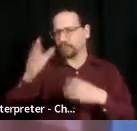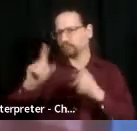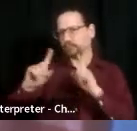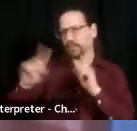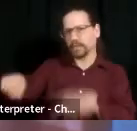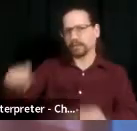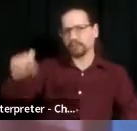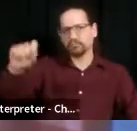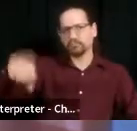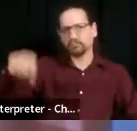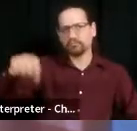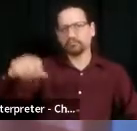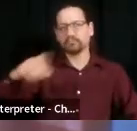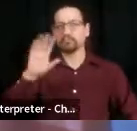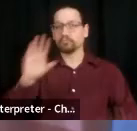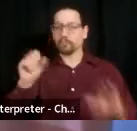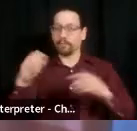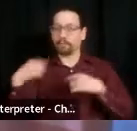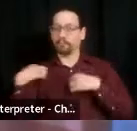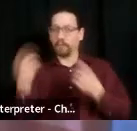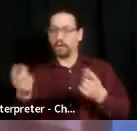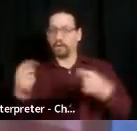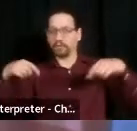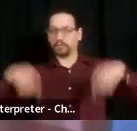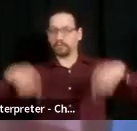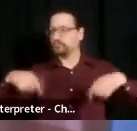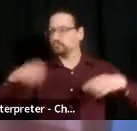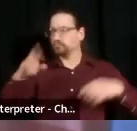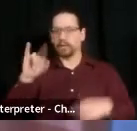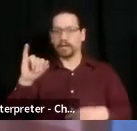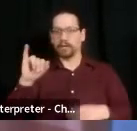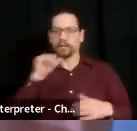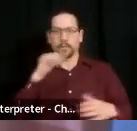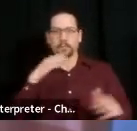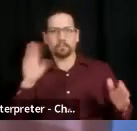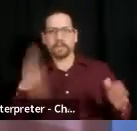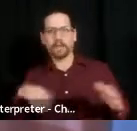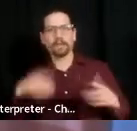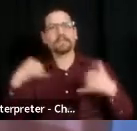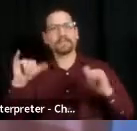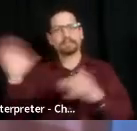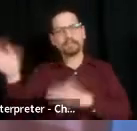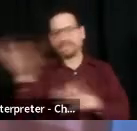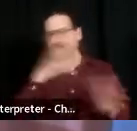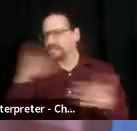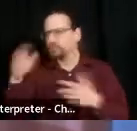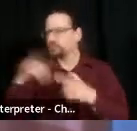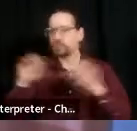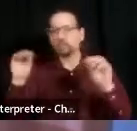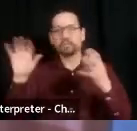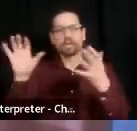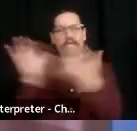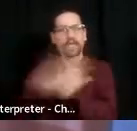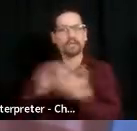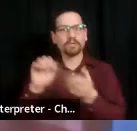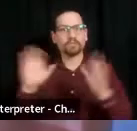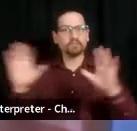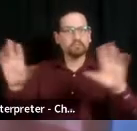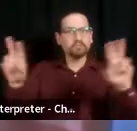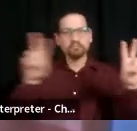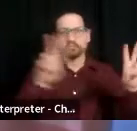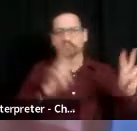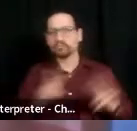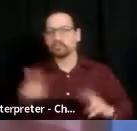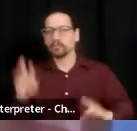in Massachusetts were just below that damaging level. You know, you go 50 miles east, and it's a different story. So it's,